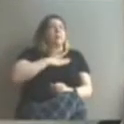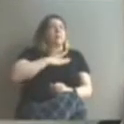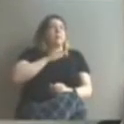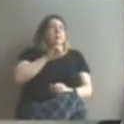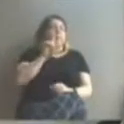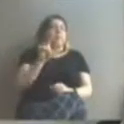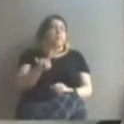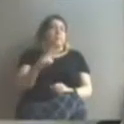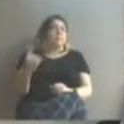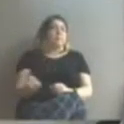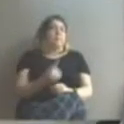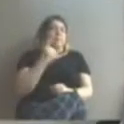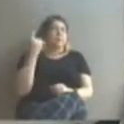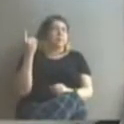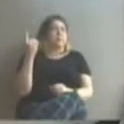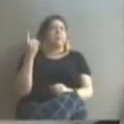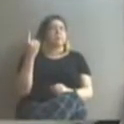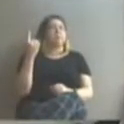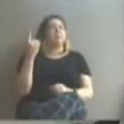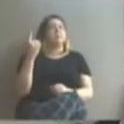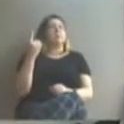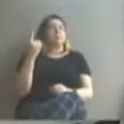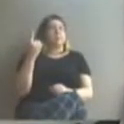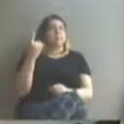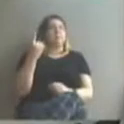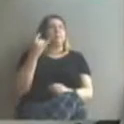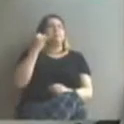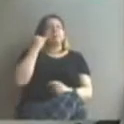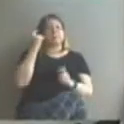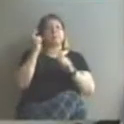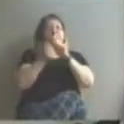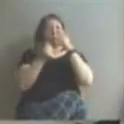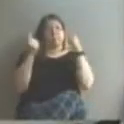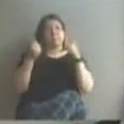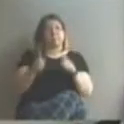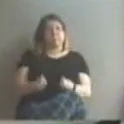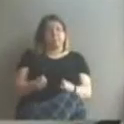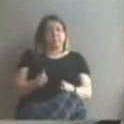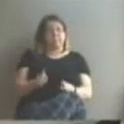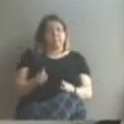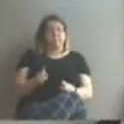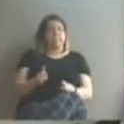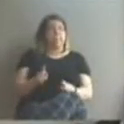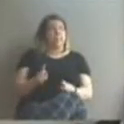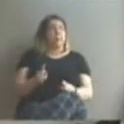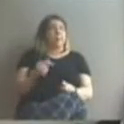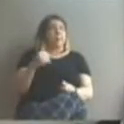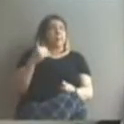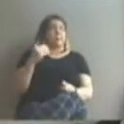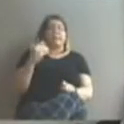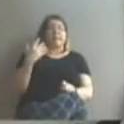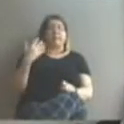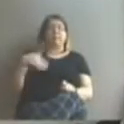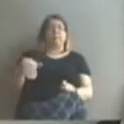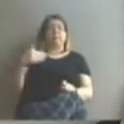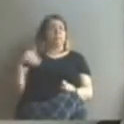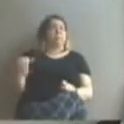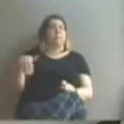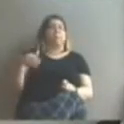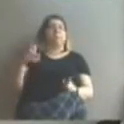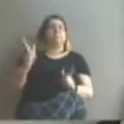question is always, when changes are made like this, and we've got wide scale changes on